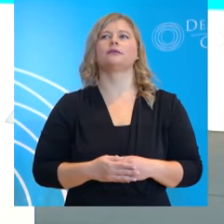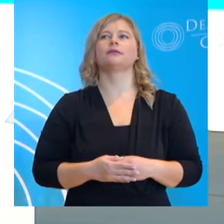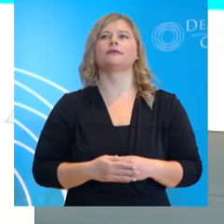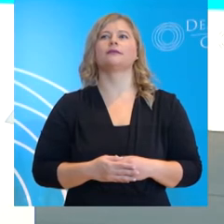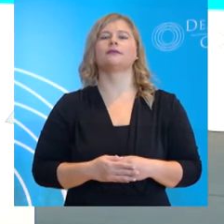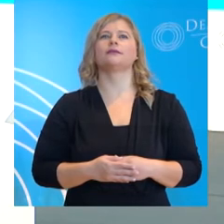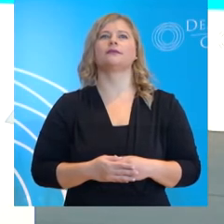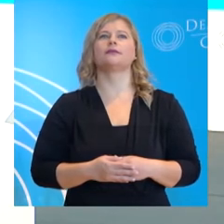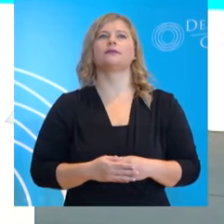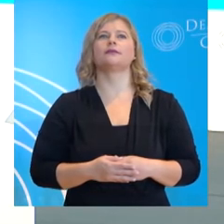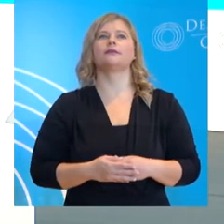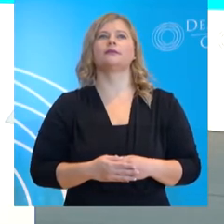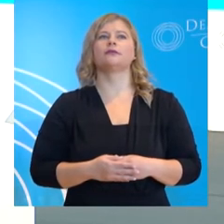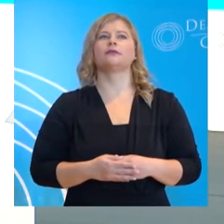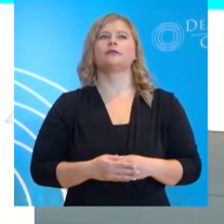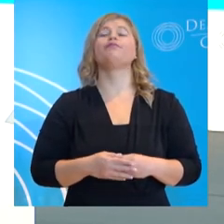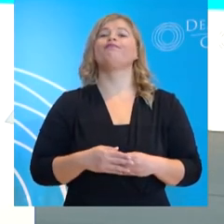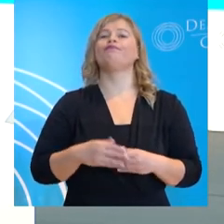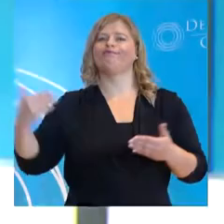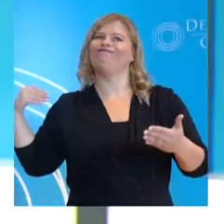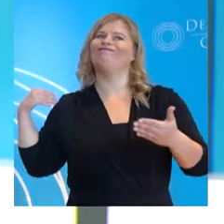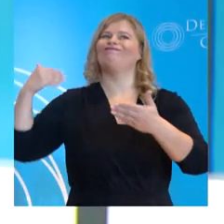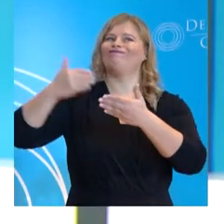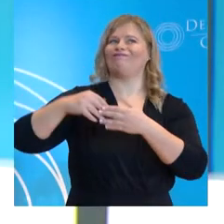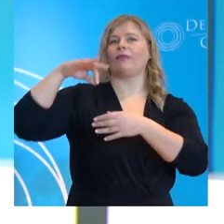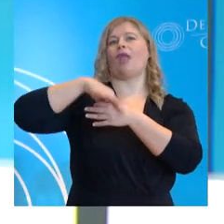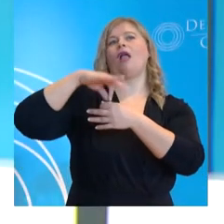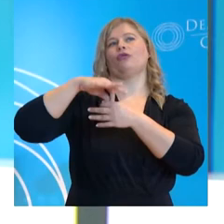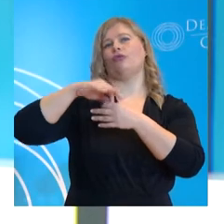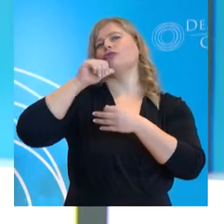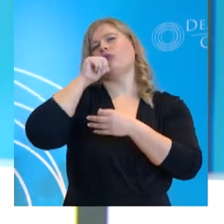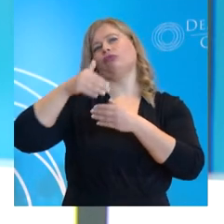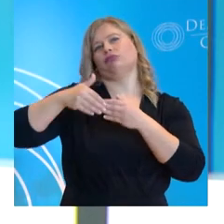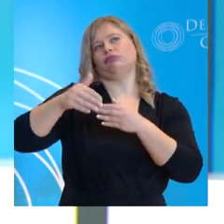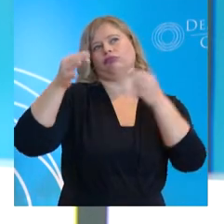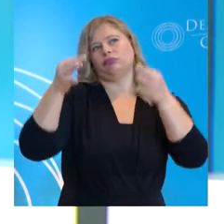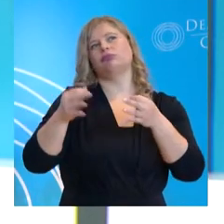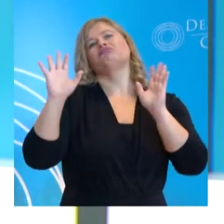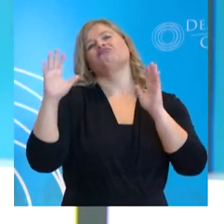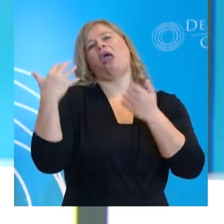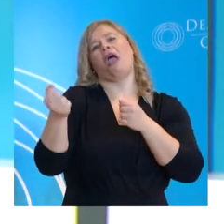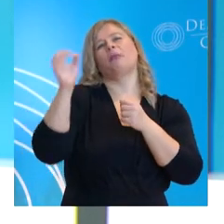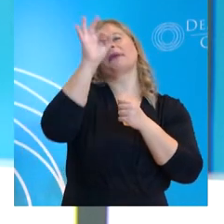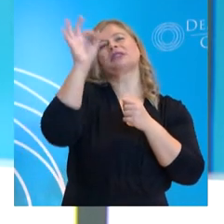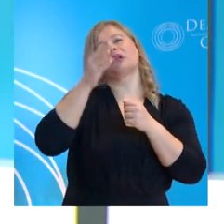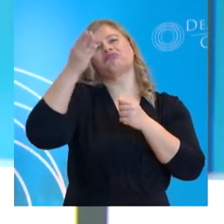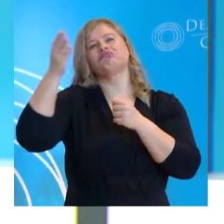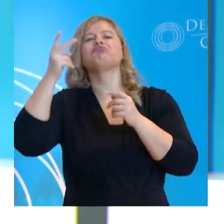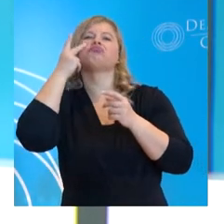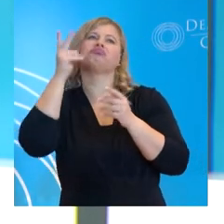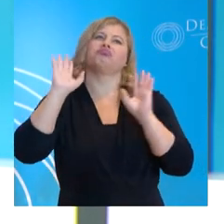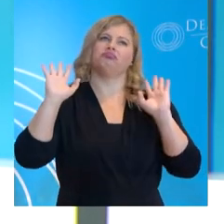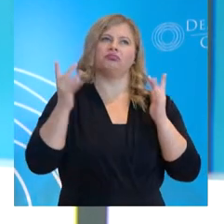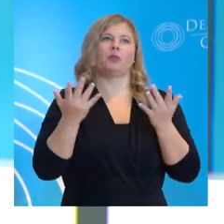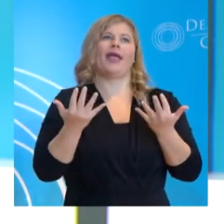of the day, it's up to the German parties to decide who the next chancellor will be. Having said that, Germany made a big